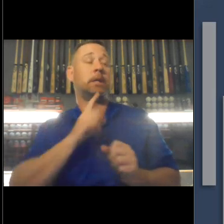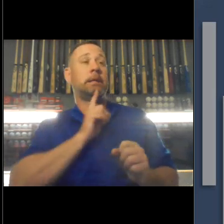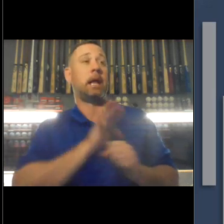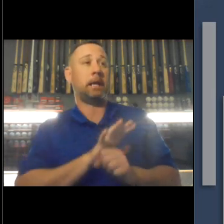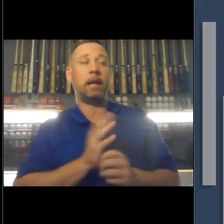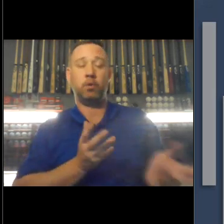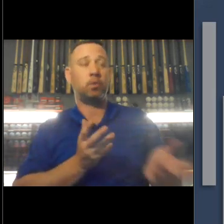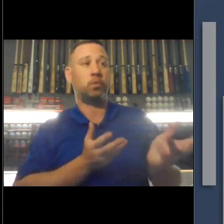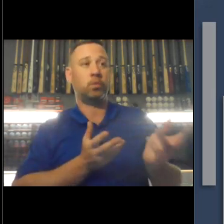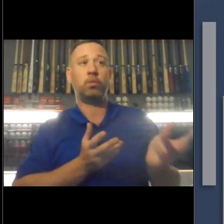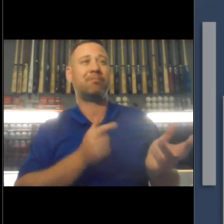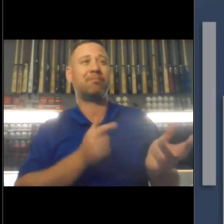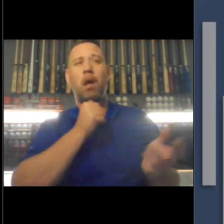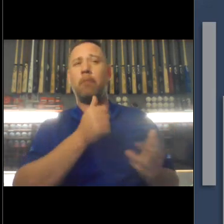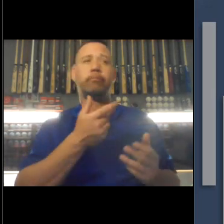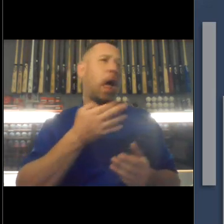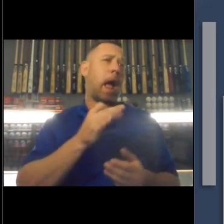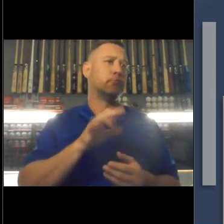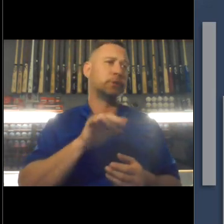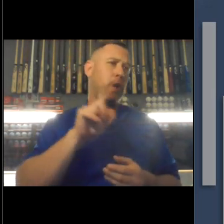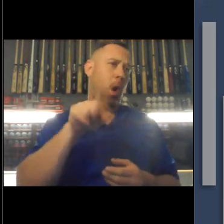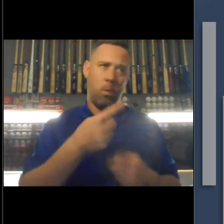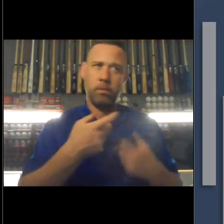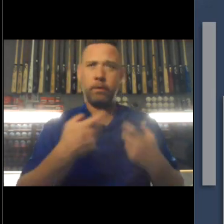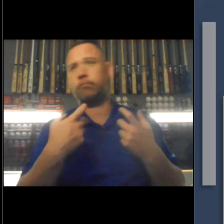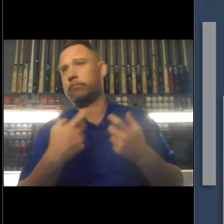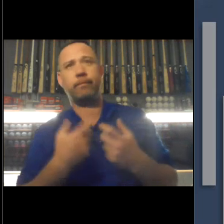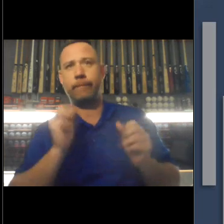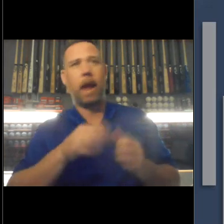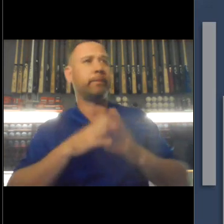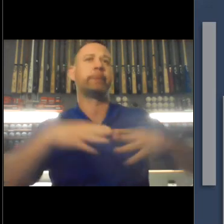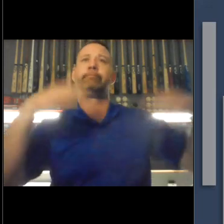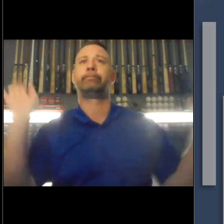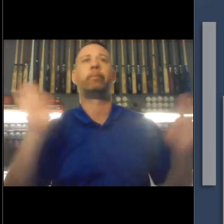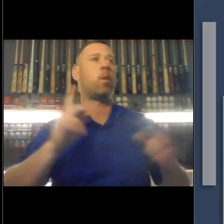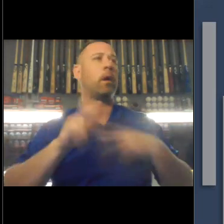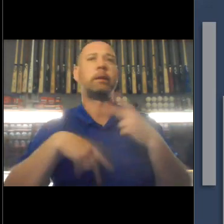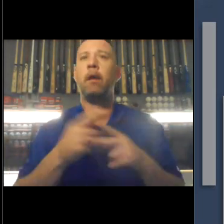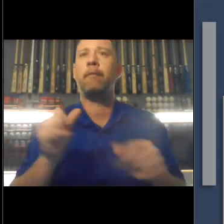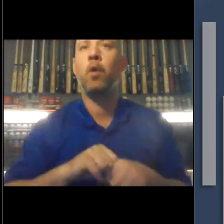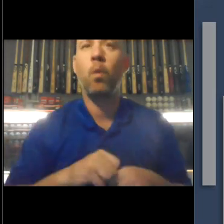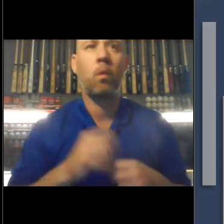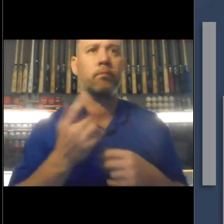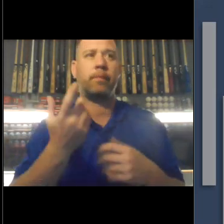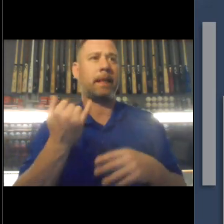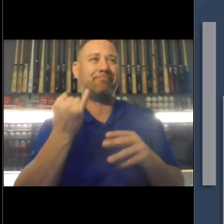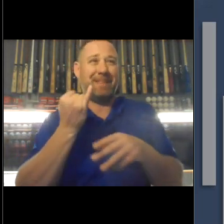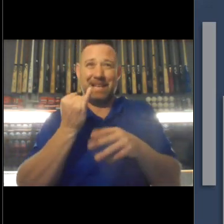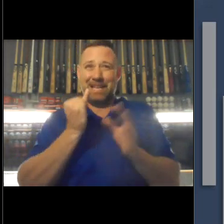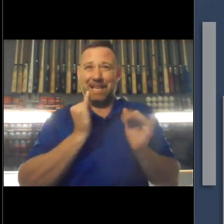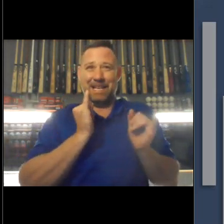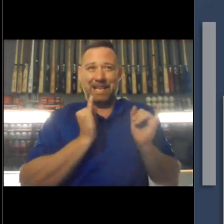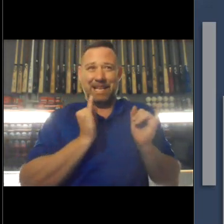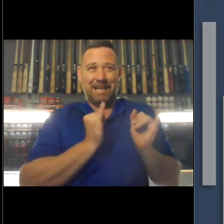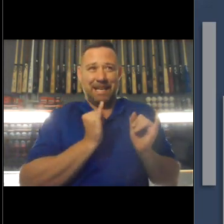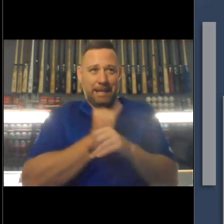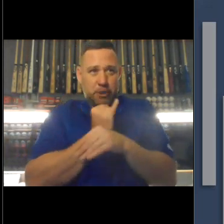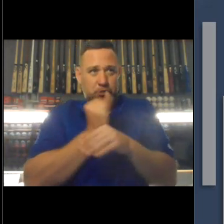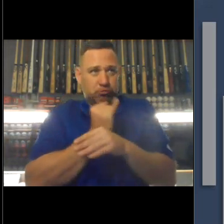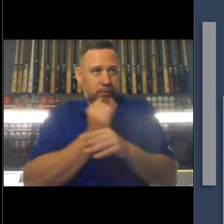and it's not hydrogen only, right? We be agnostic in the type of fuel. Let industry kind of guide us in that direction, be agnostic.